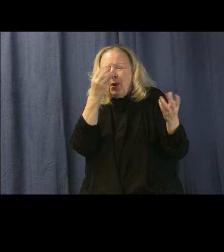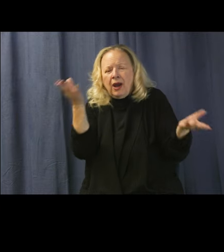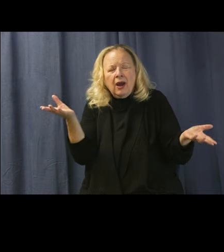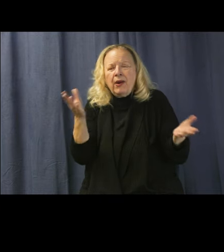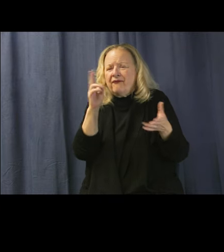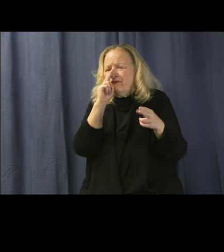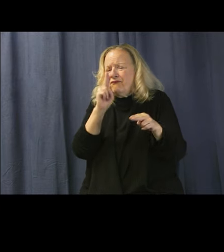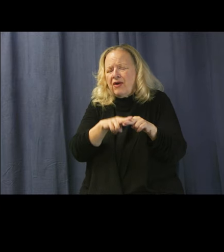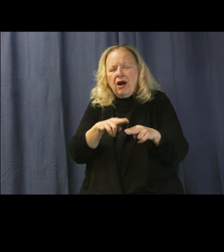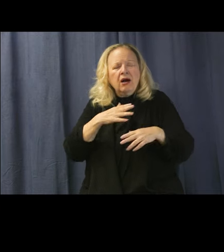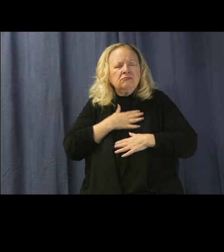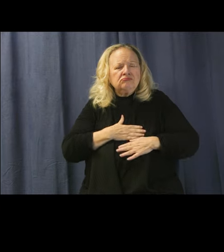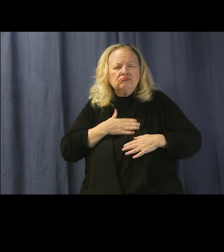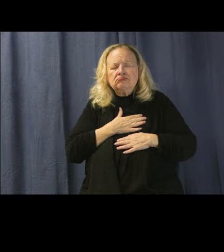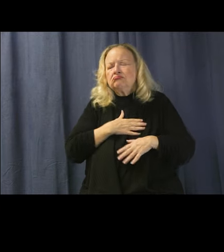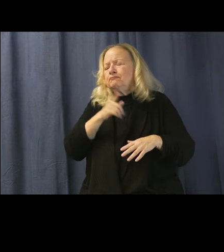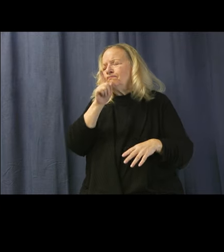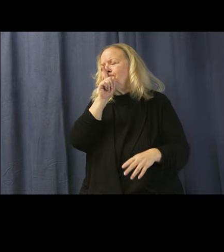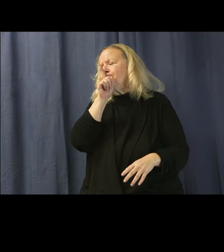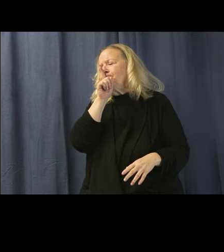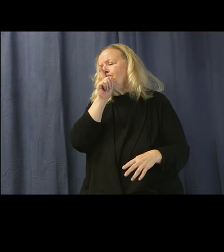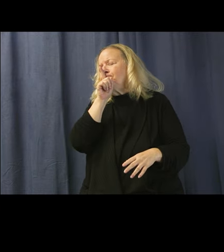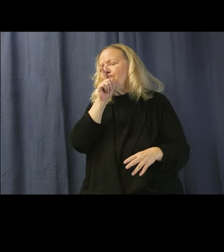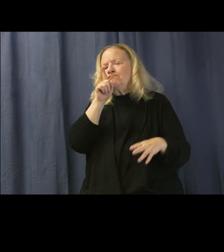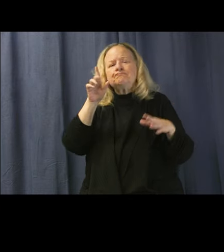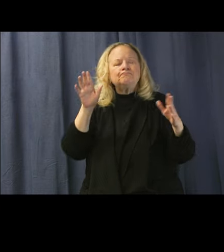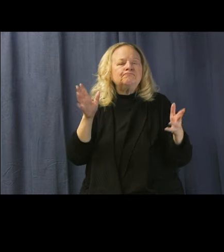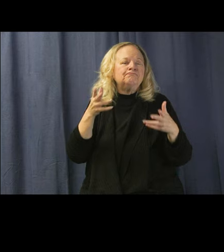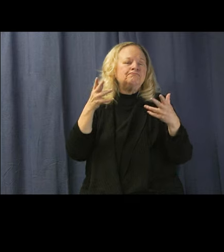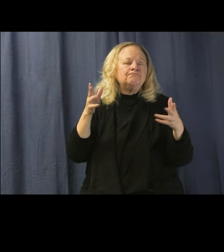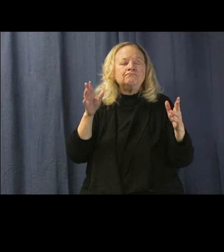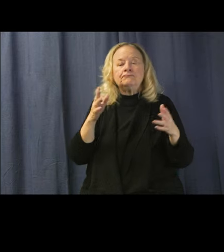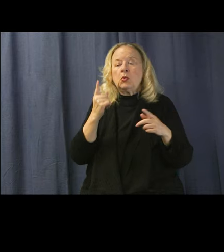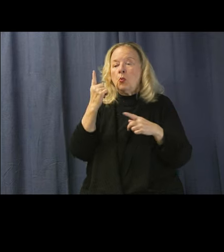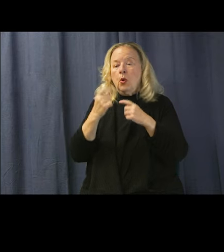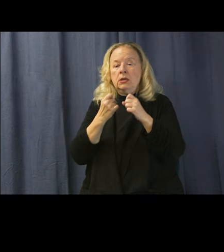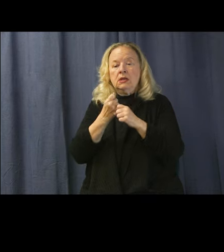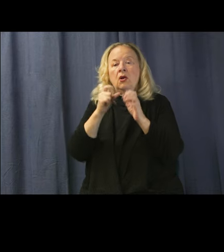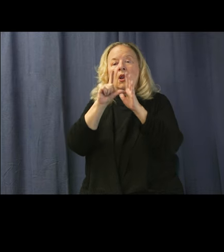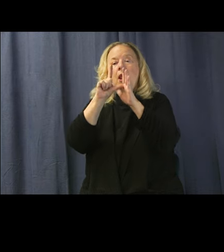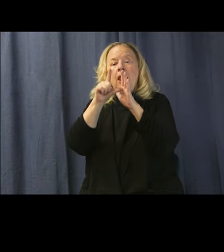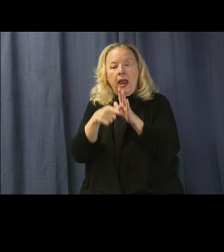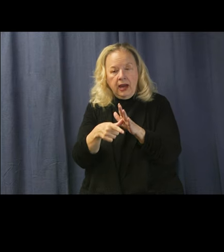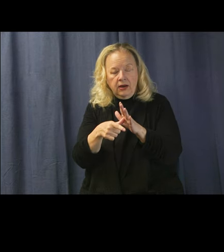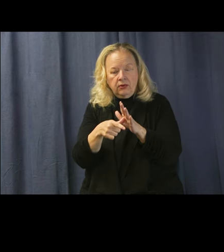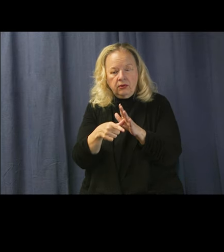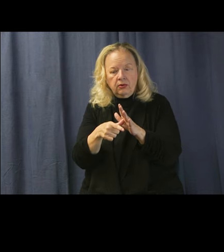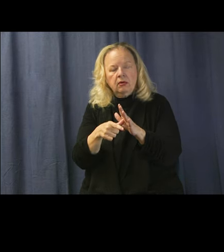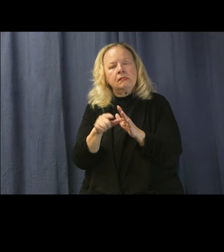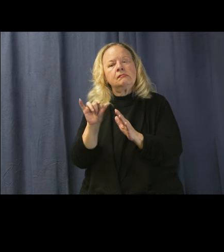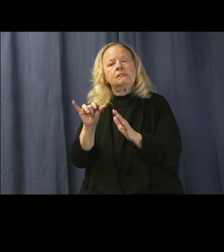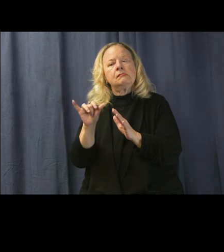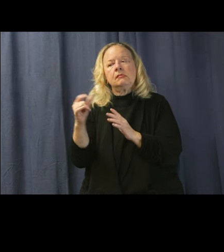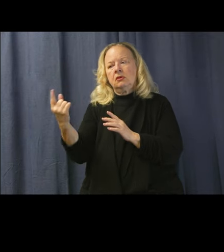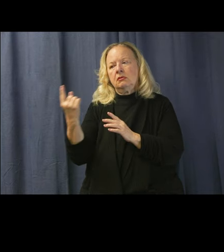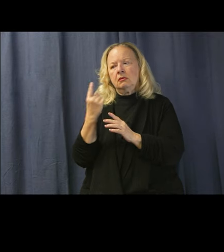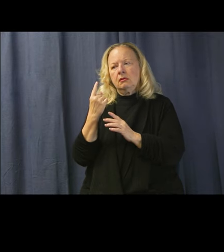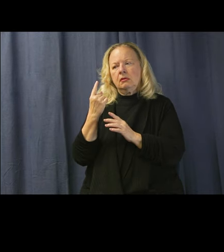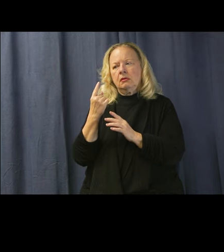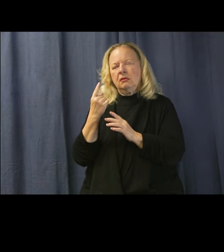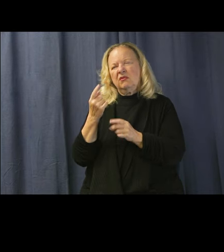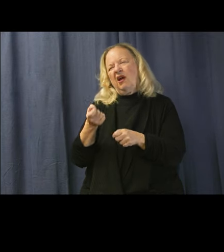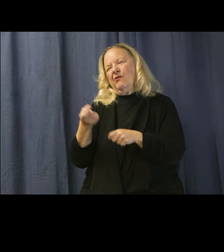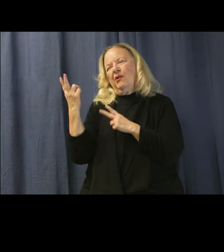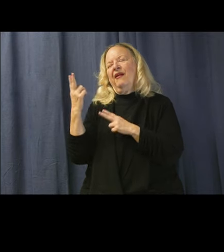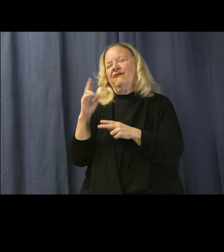care. We just have fun. We fellowship. Don't say a word. And then after a year of hearing the teachings, he comes to me and goes, guess what? We got